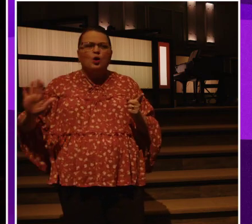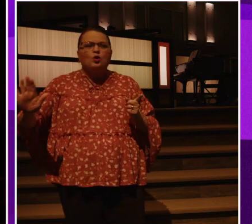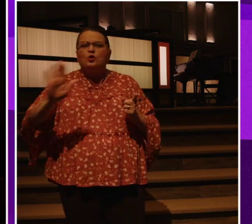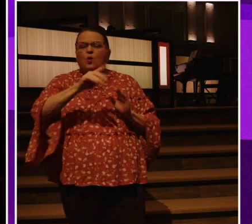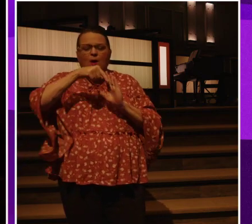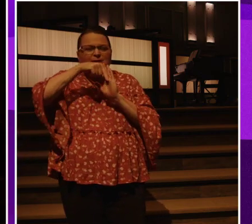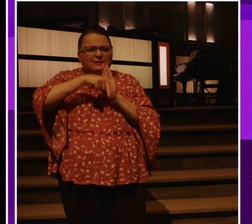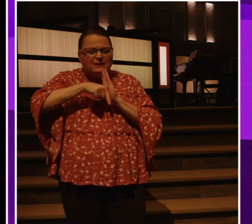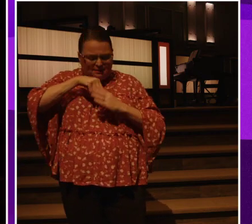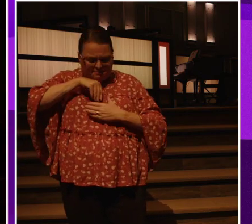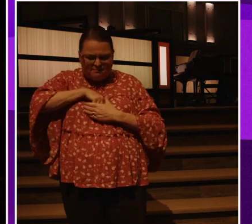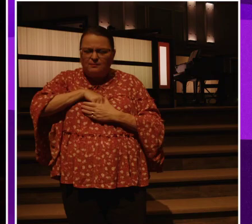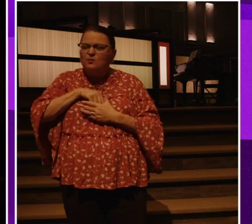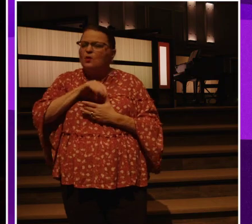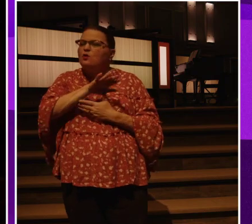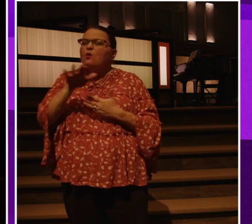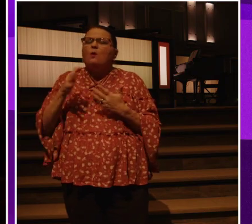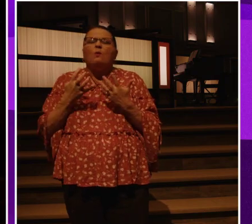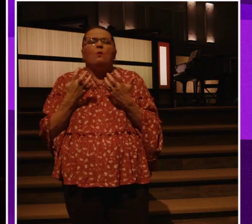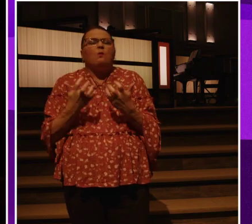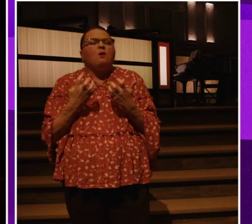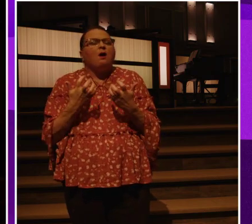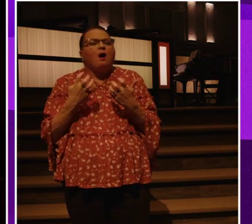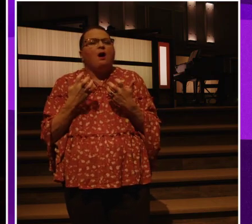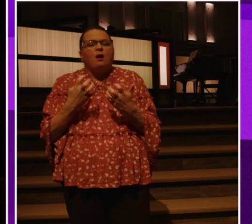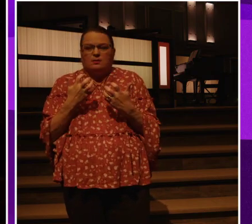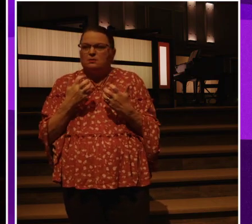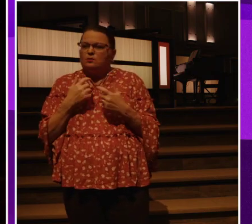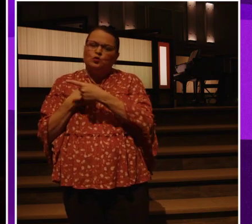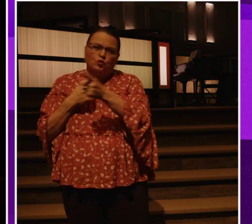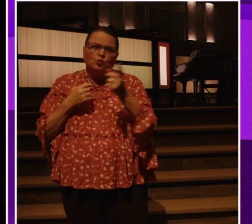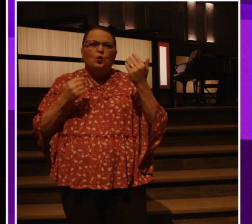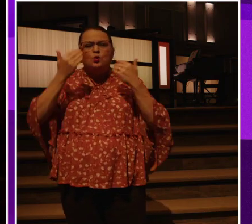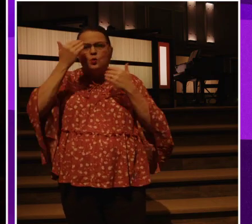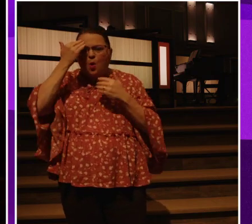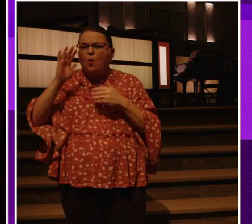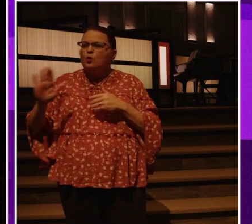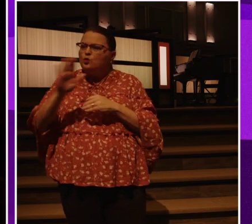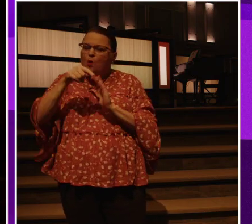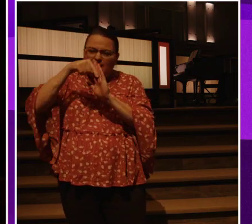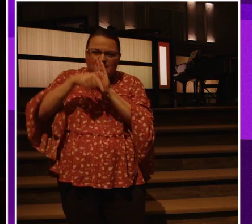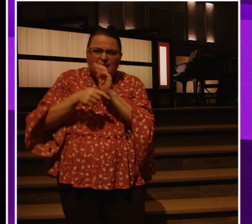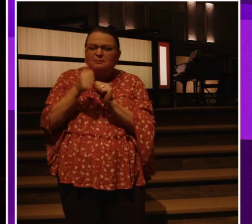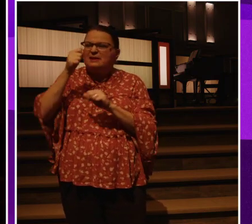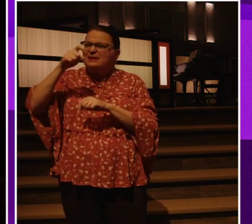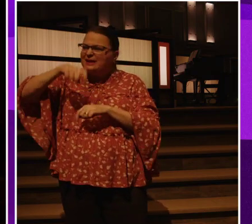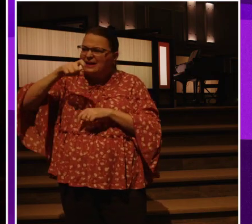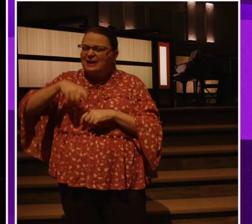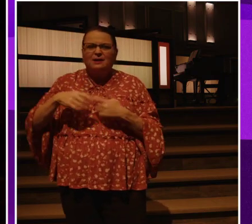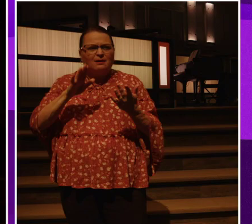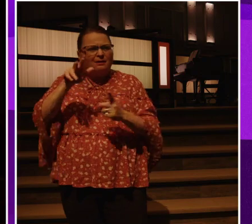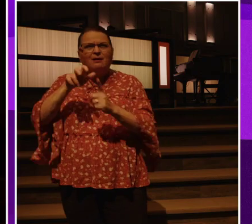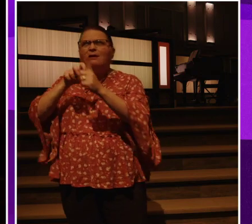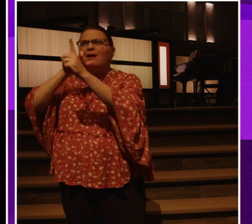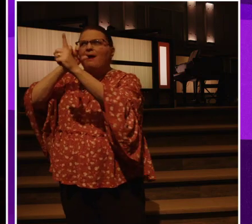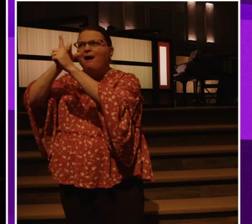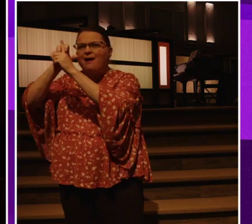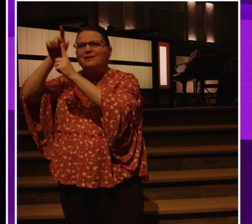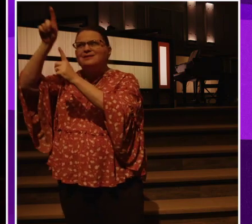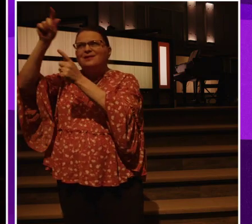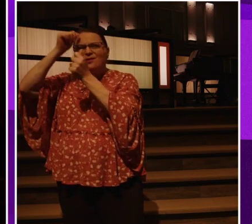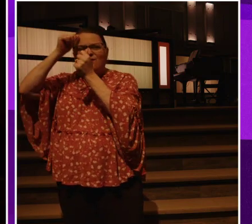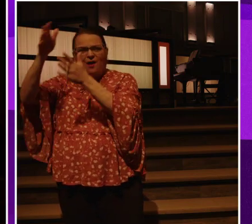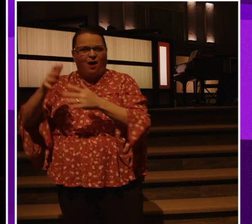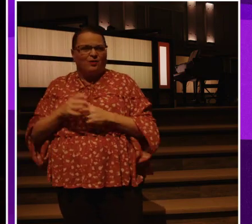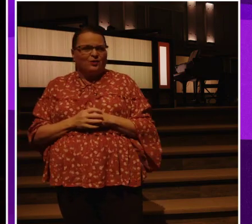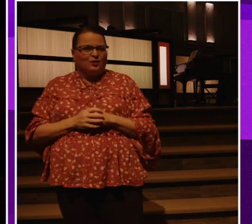deepest desire. More than that, you know your deepest need. Petition the Father.